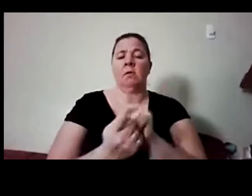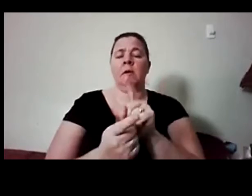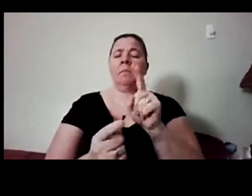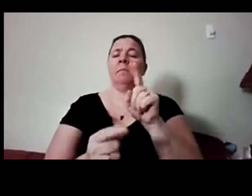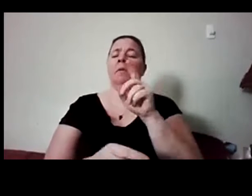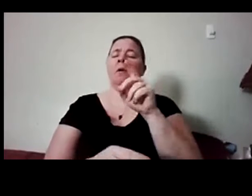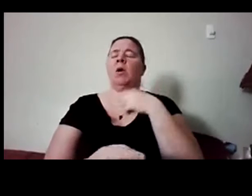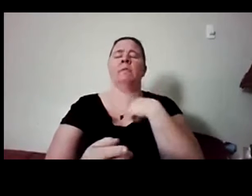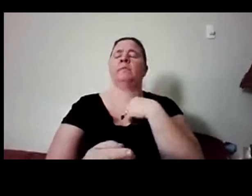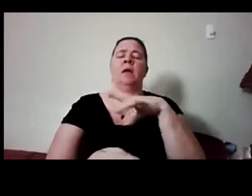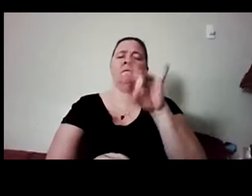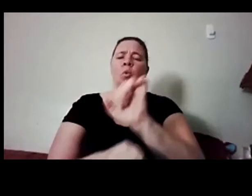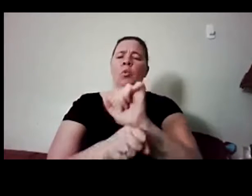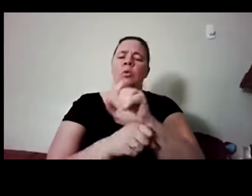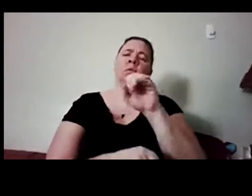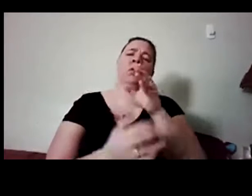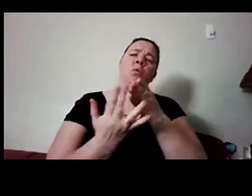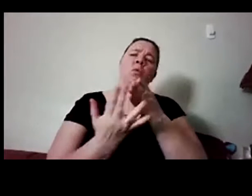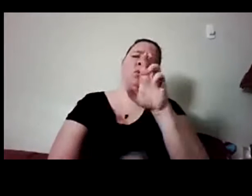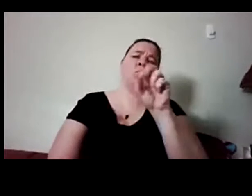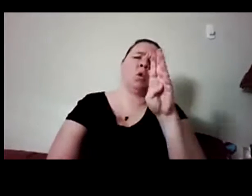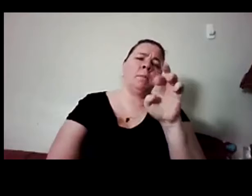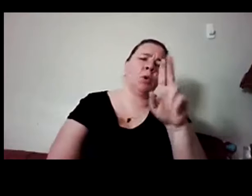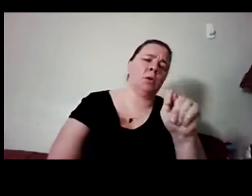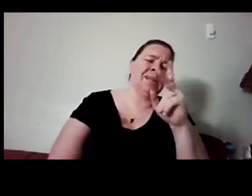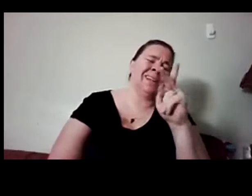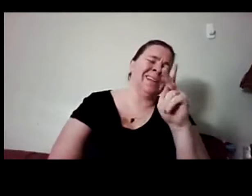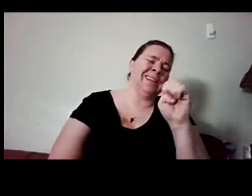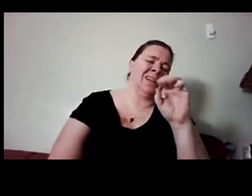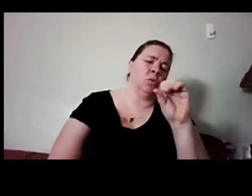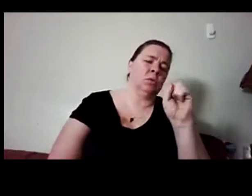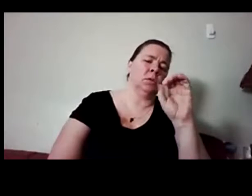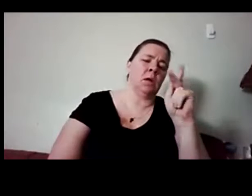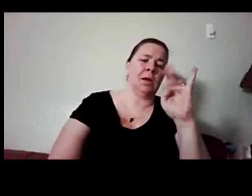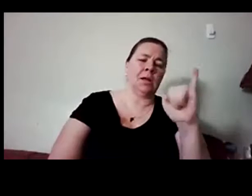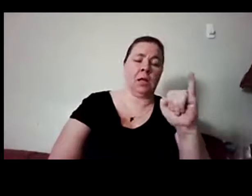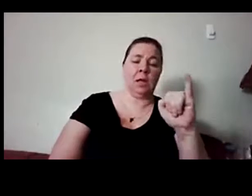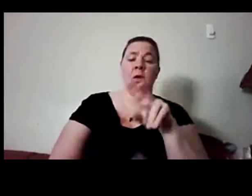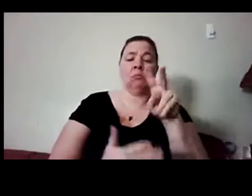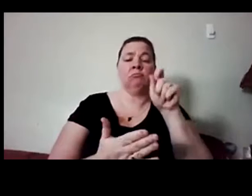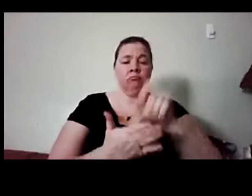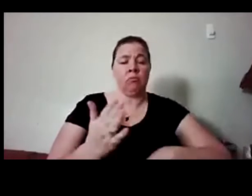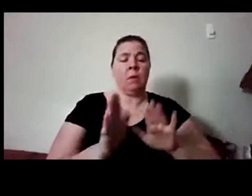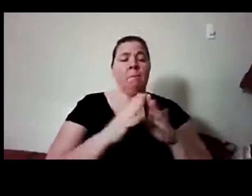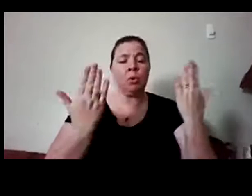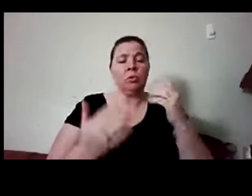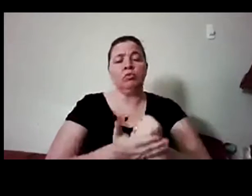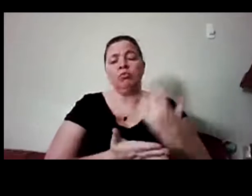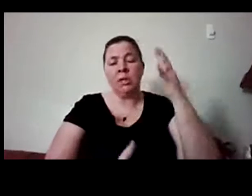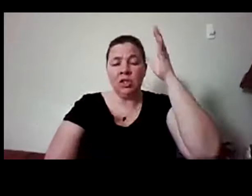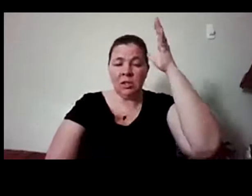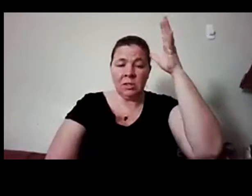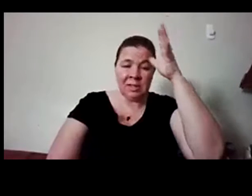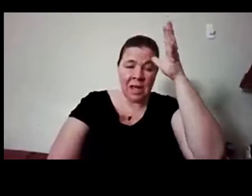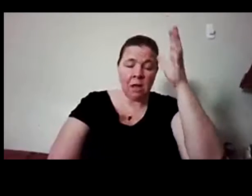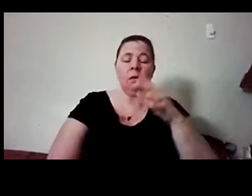Kiyosaki. Kiyosaki is famous for his book, Rich Dad, Poor Dad. He's one that impressed upon me